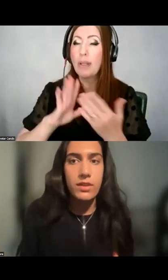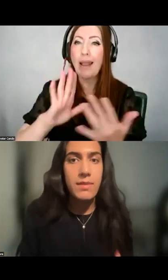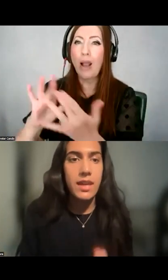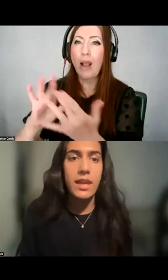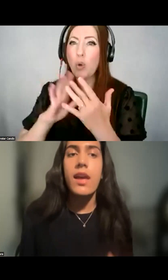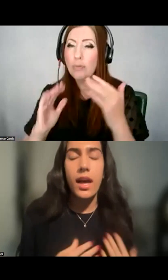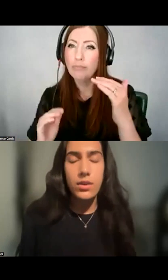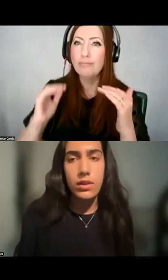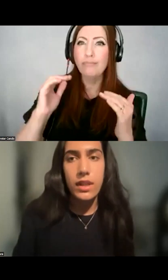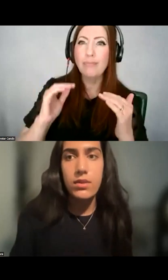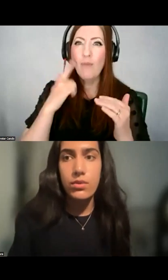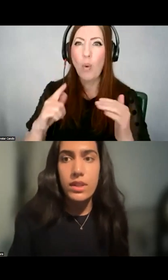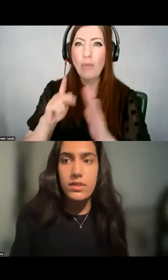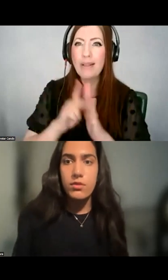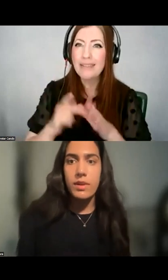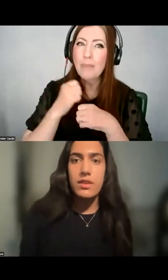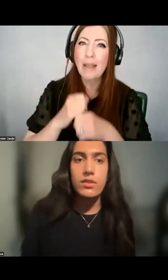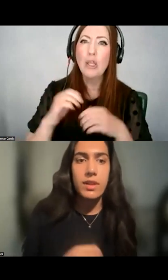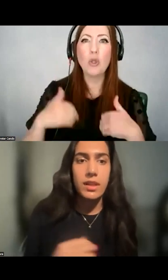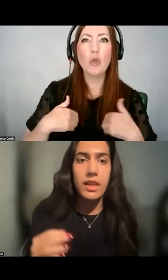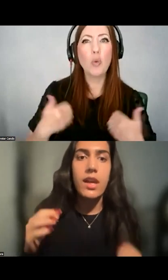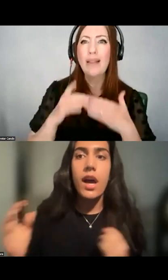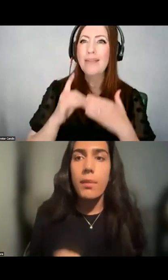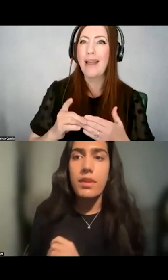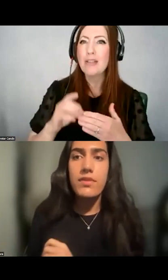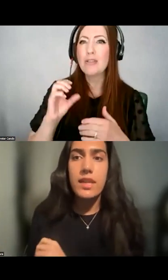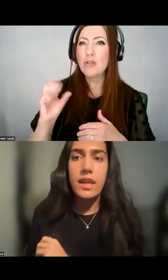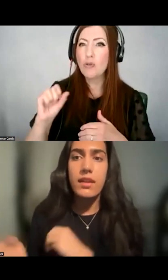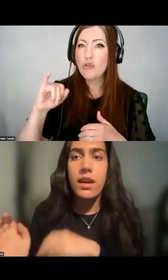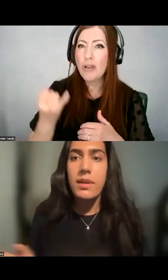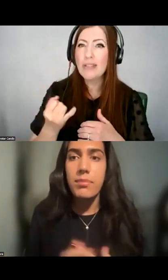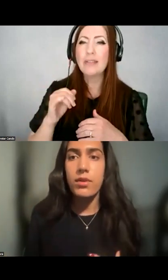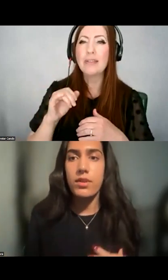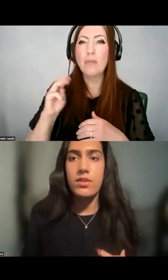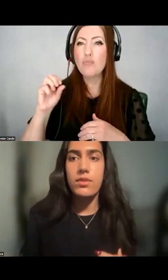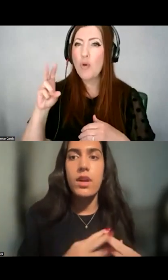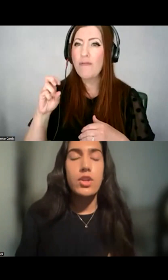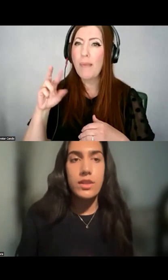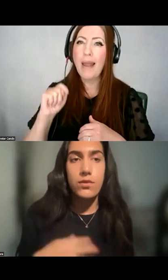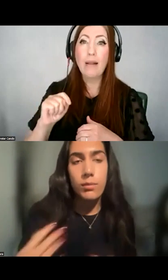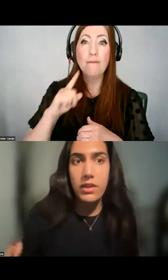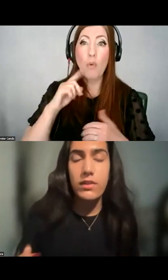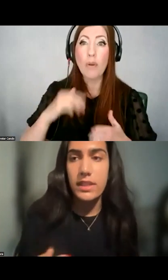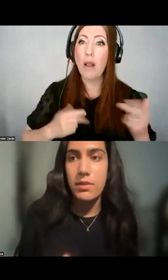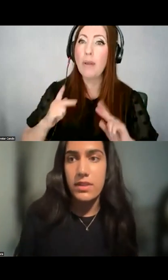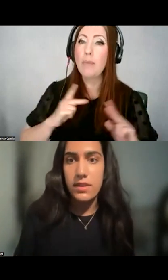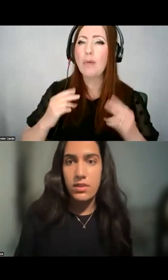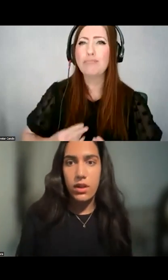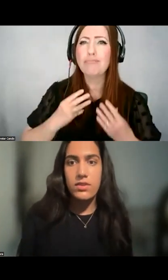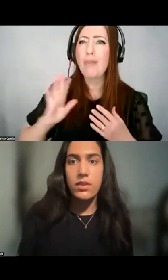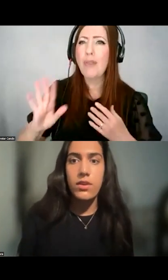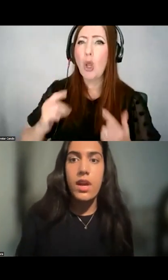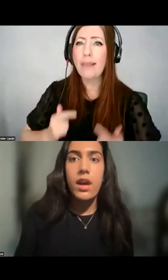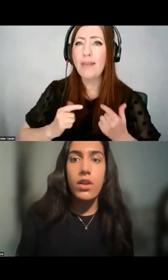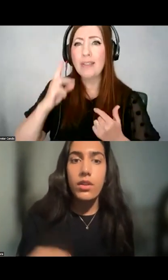between policymaking and youth-led social justice movements, ultimately uplifting young people to transform their lived experiences into